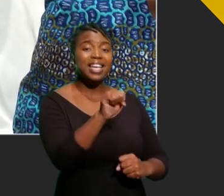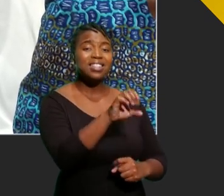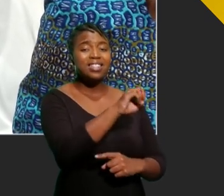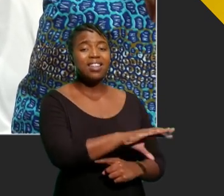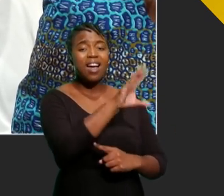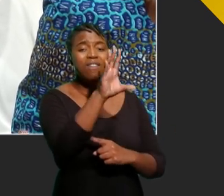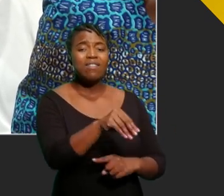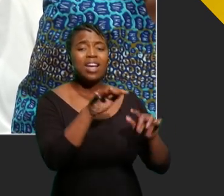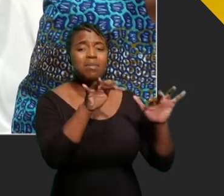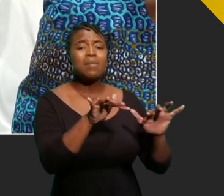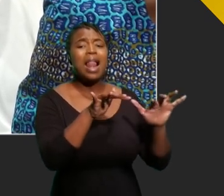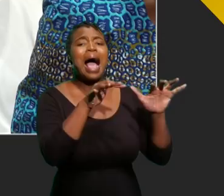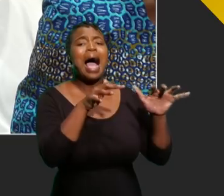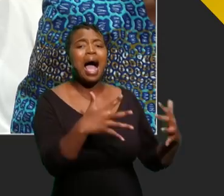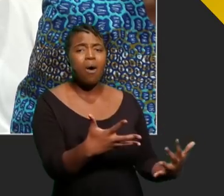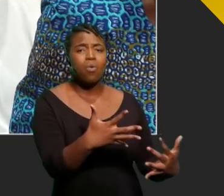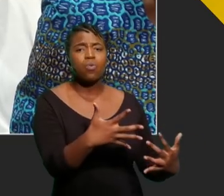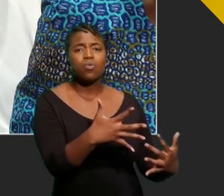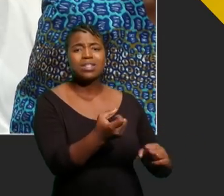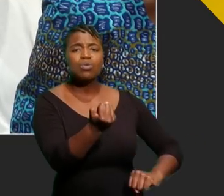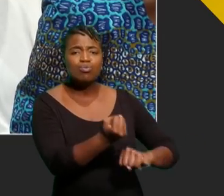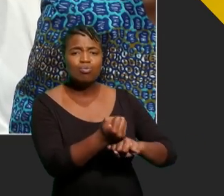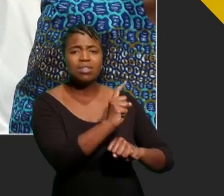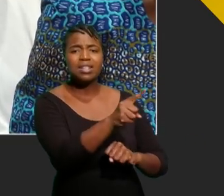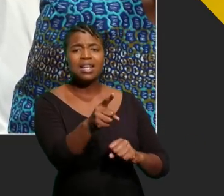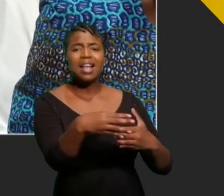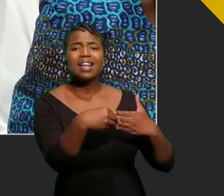Africans and how we choose to support our leadership